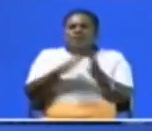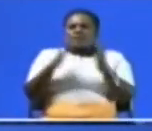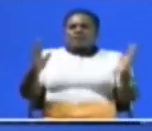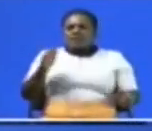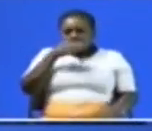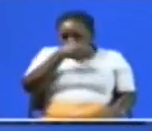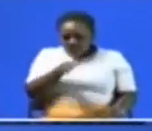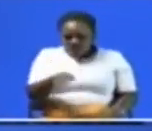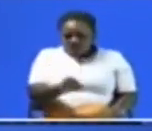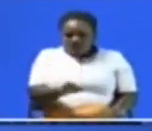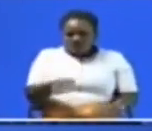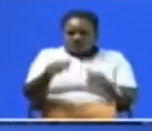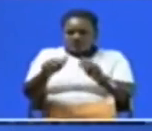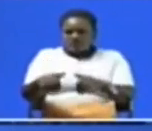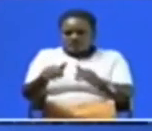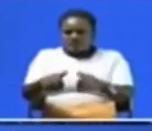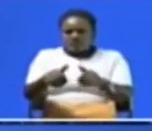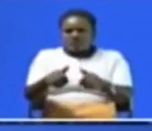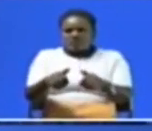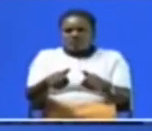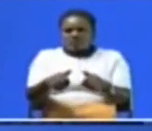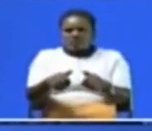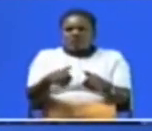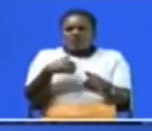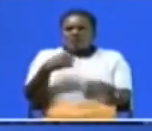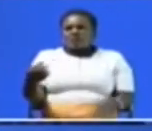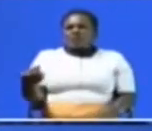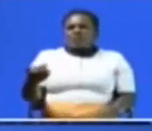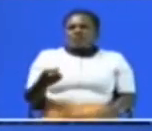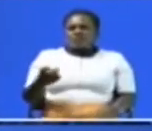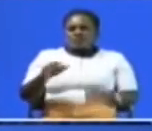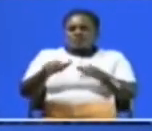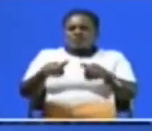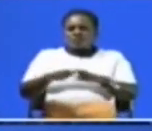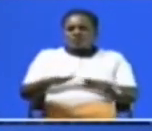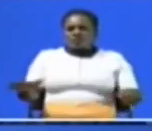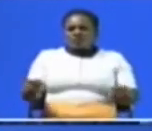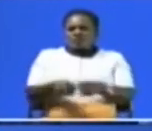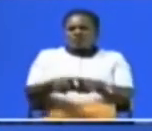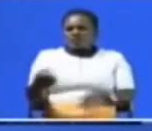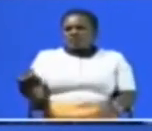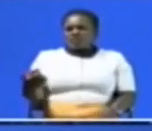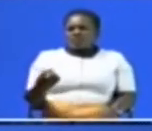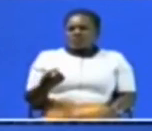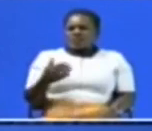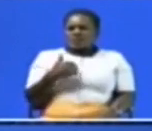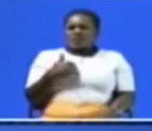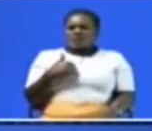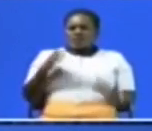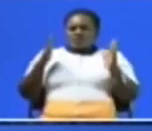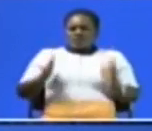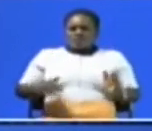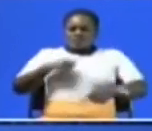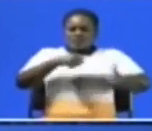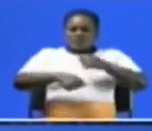on elephants is agriculture, because there's a demand for agricultural land, there's a demand for